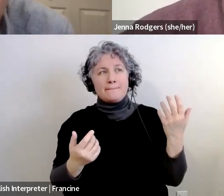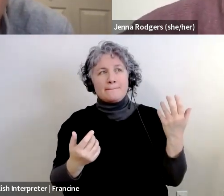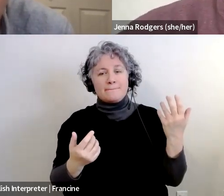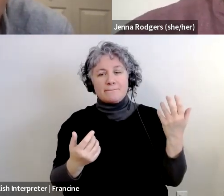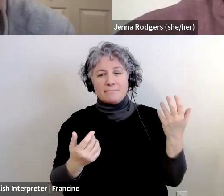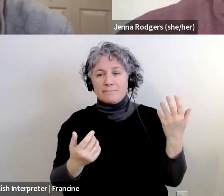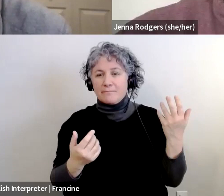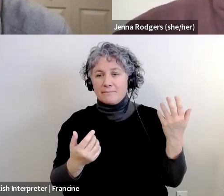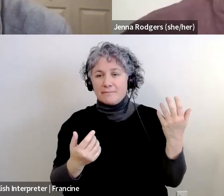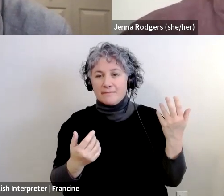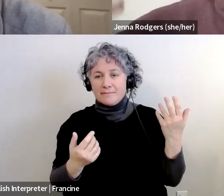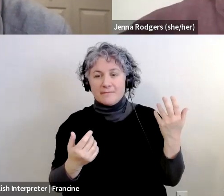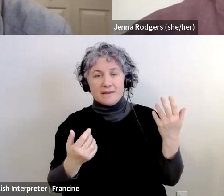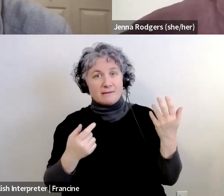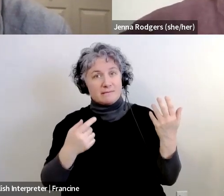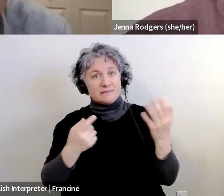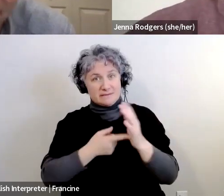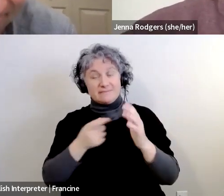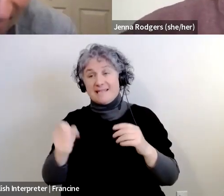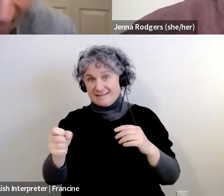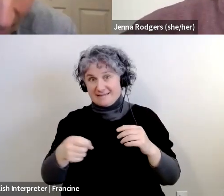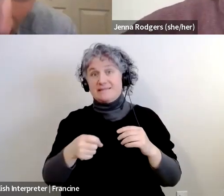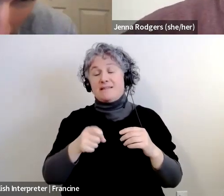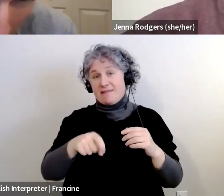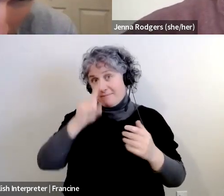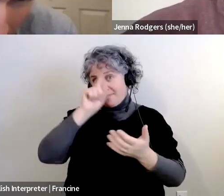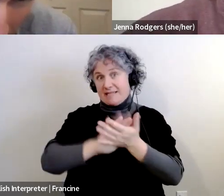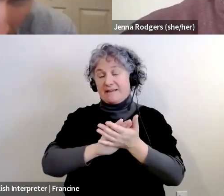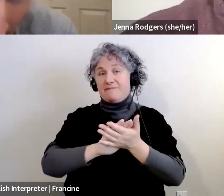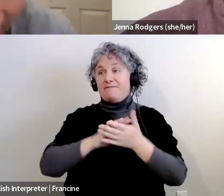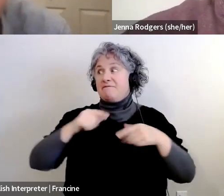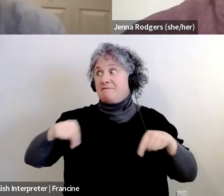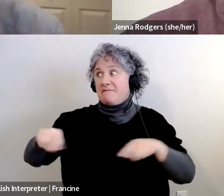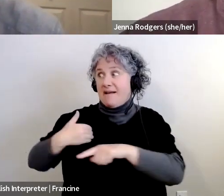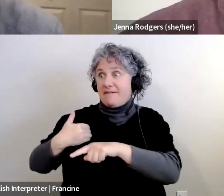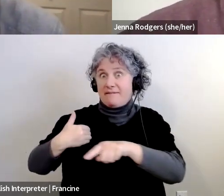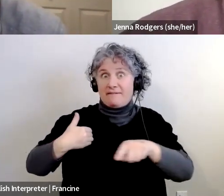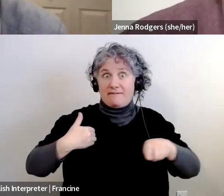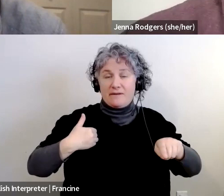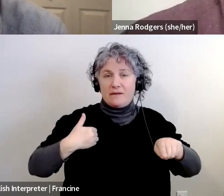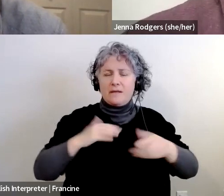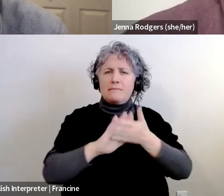yes, there's that belief exists. And what that starts to normalize